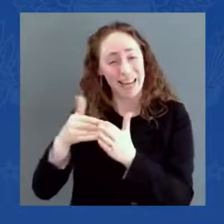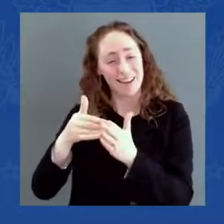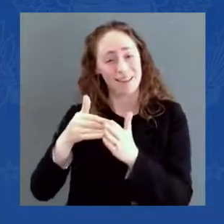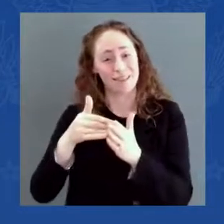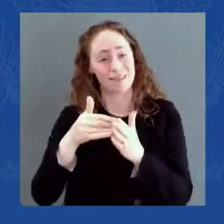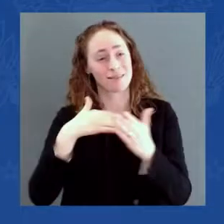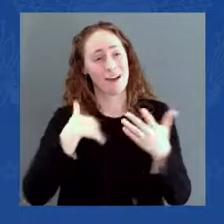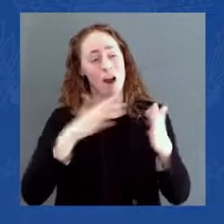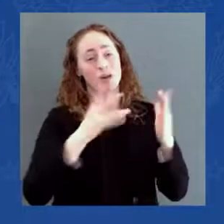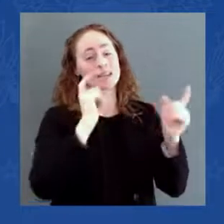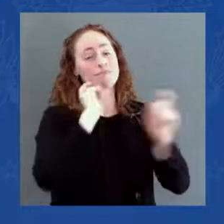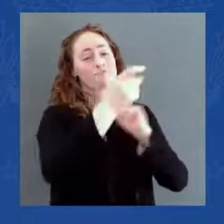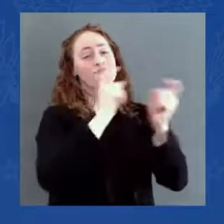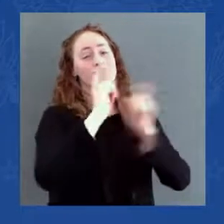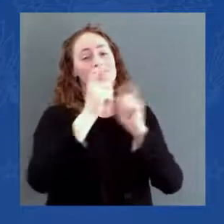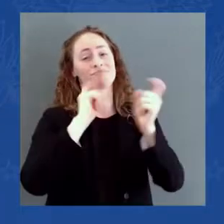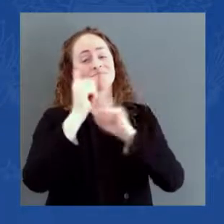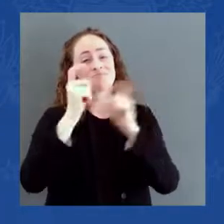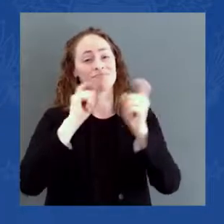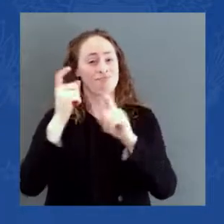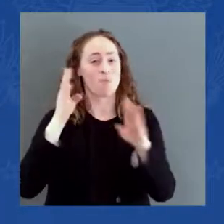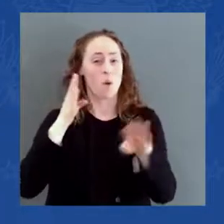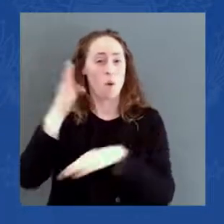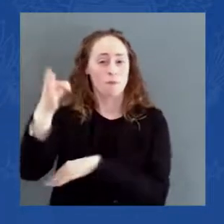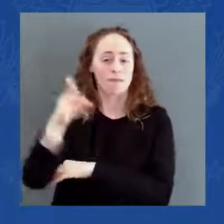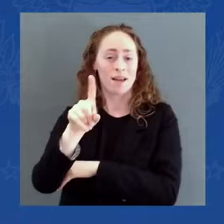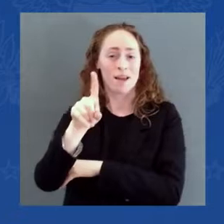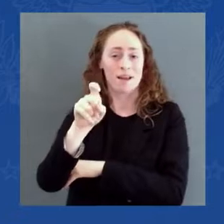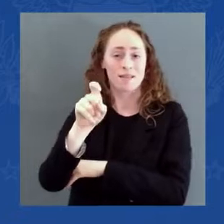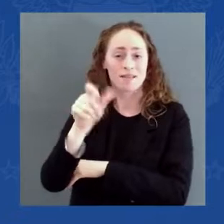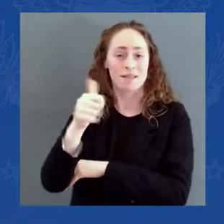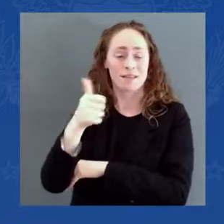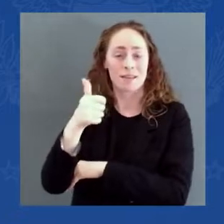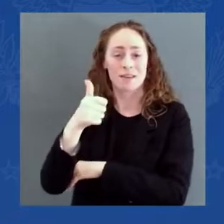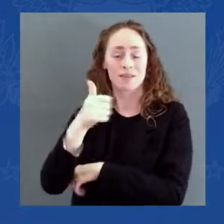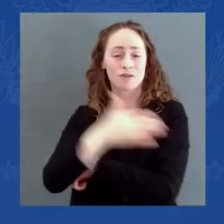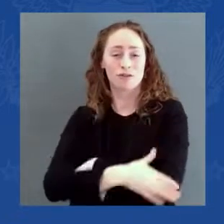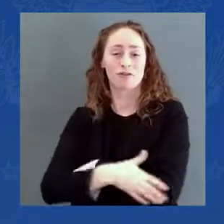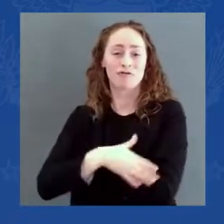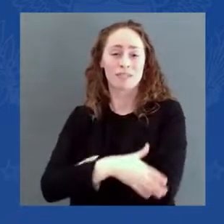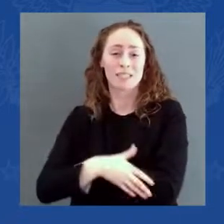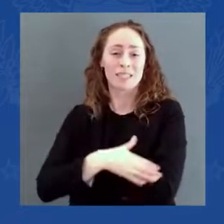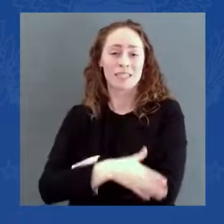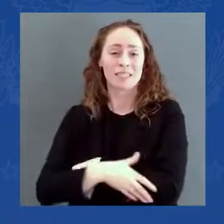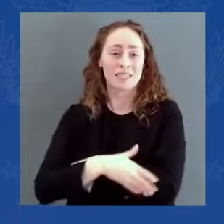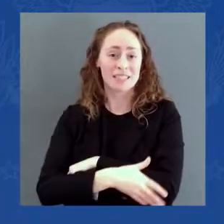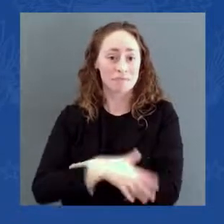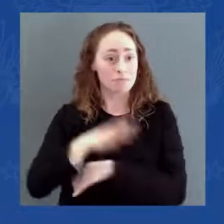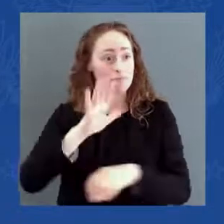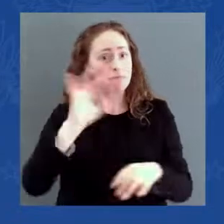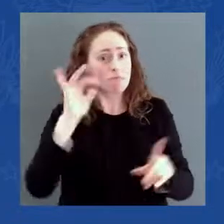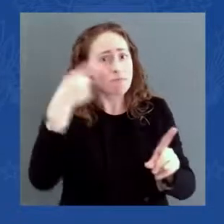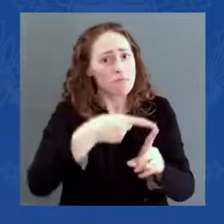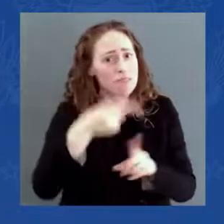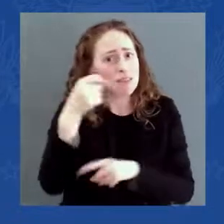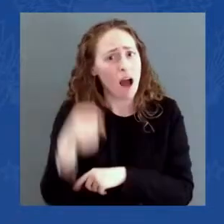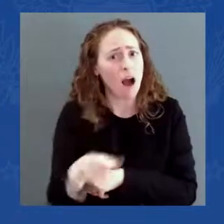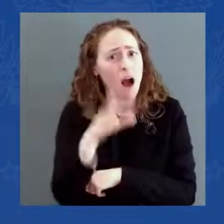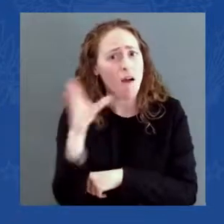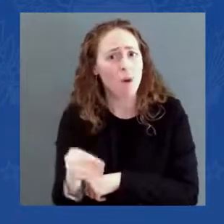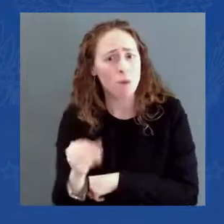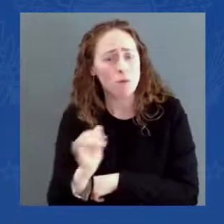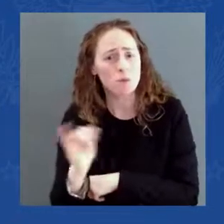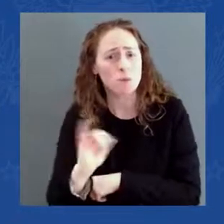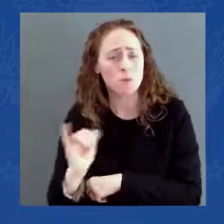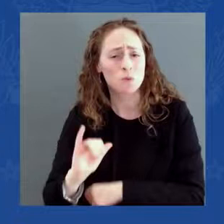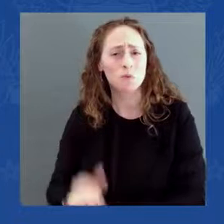requested. Now, today I'm announcing that we'll accelerate the delivery of more vaccines to countries that need